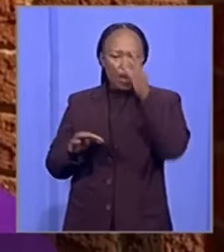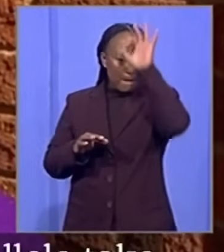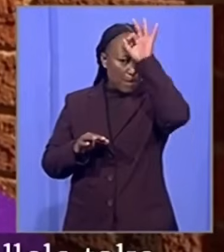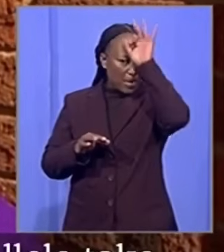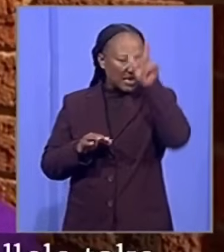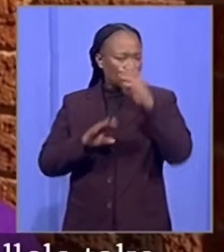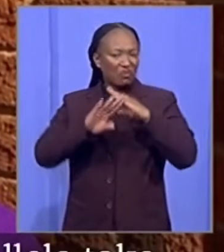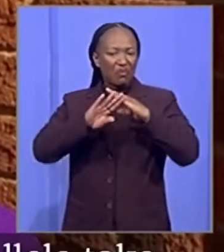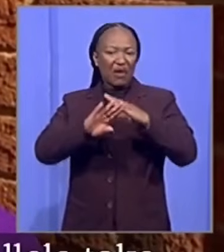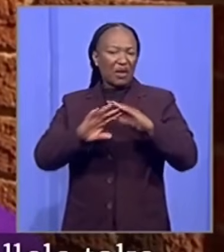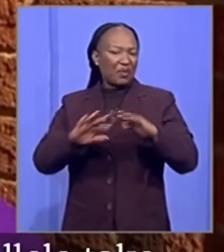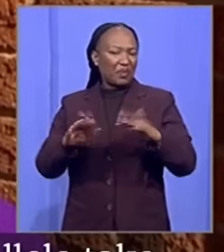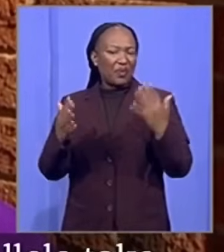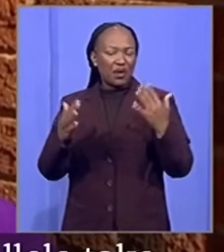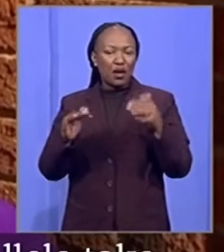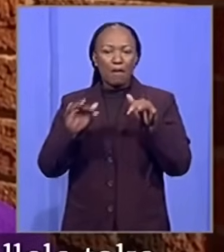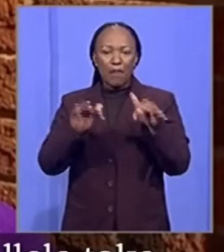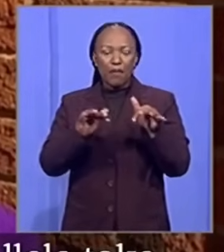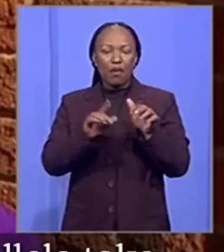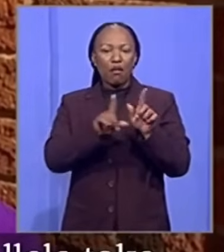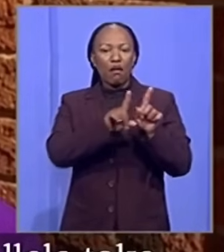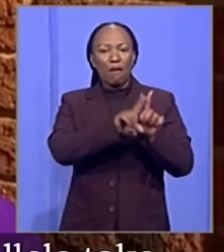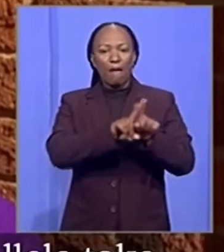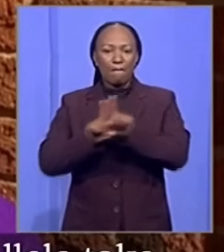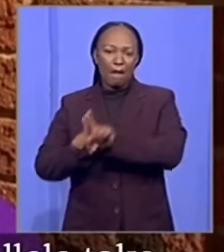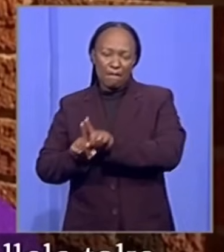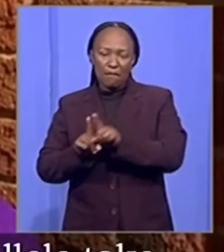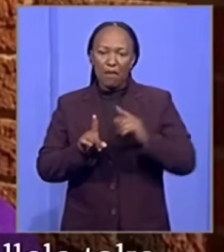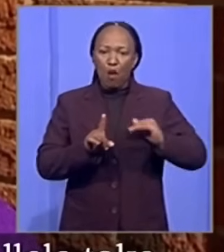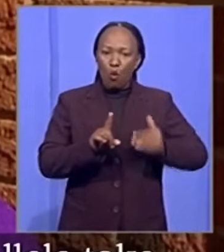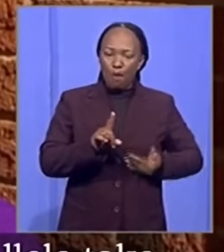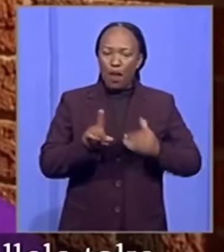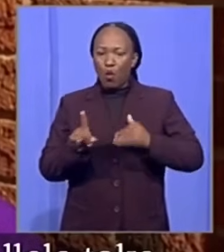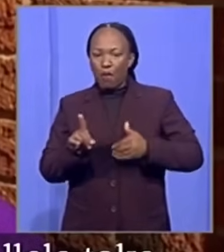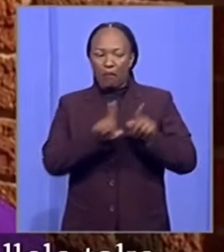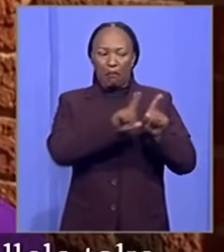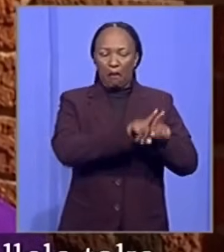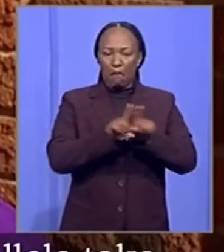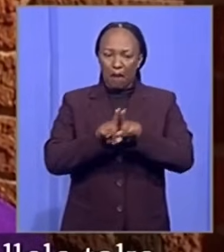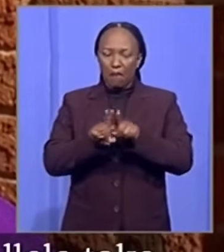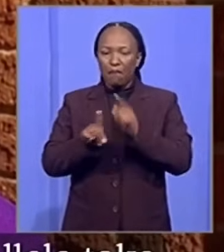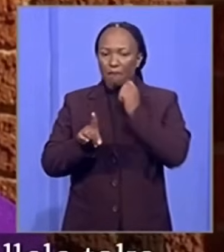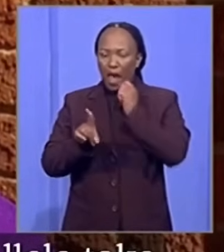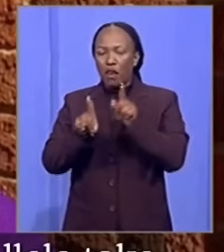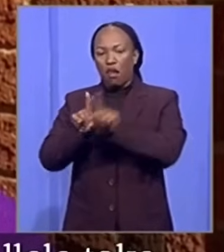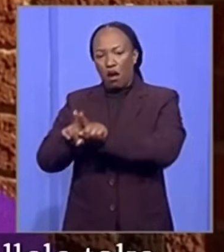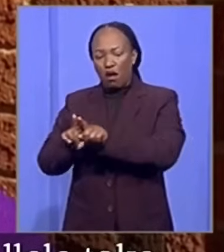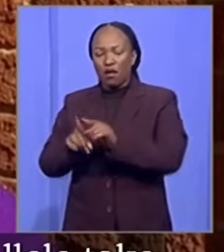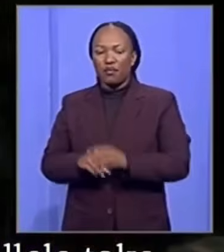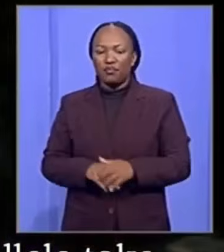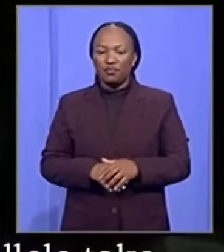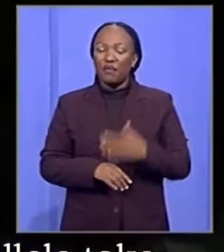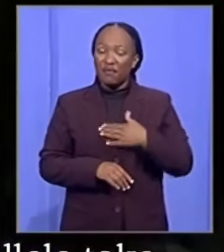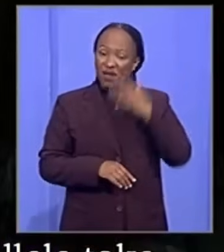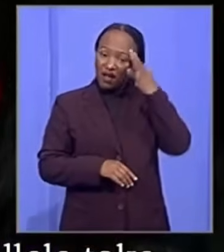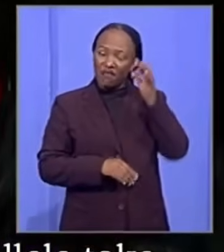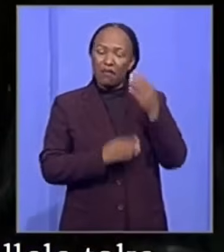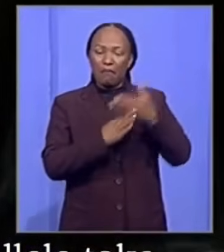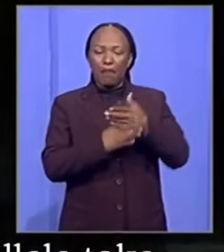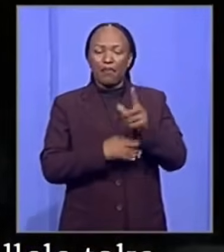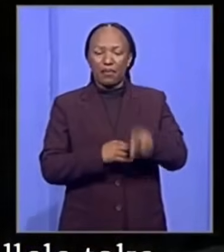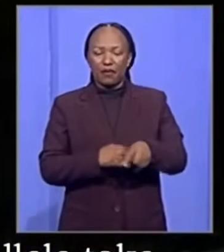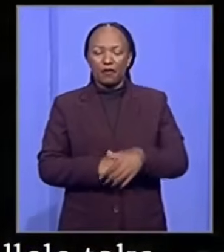dintwa kgahlano le batho ba ratanang le batho ba bong bo tshwanang. and that is where I feel government should step up. Polao ya